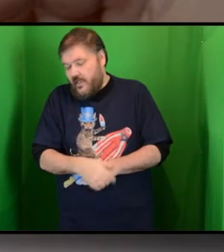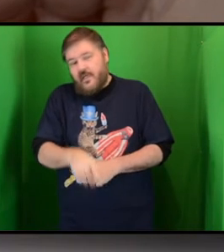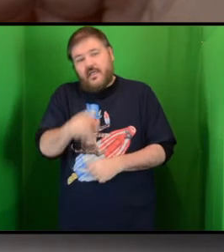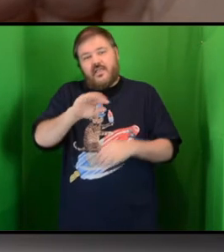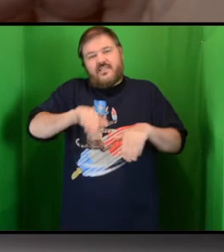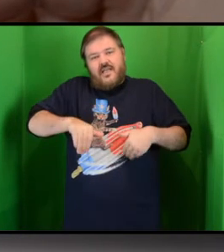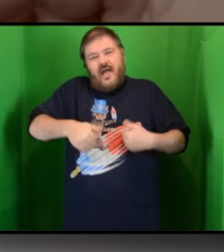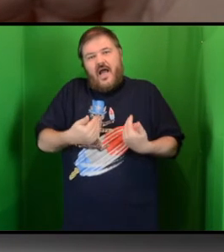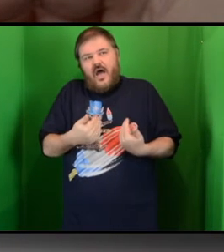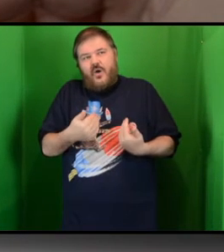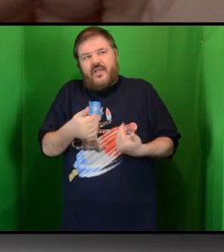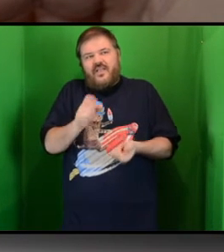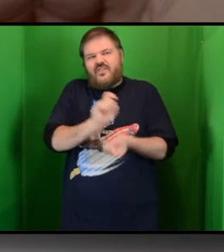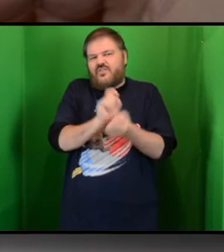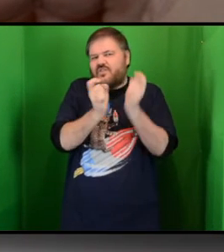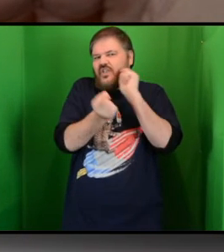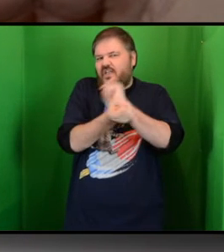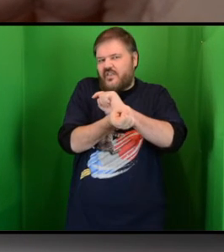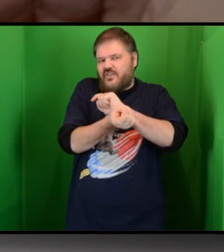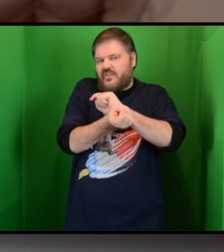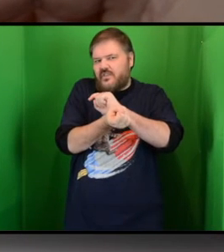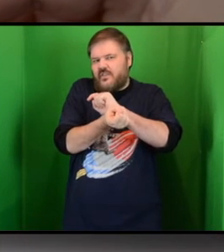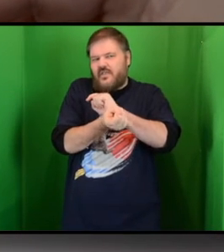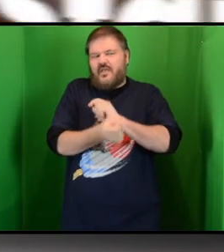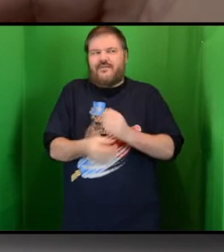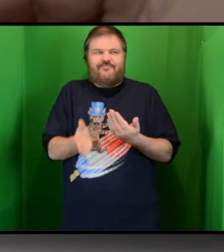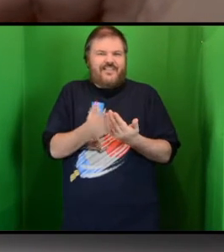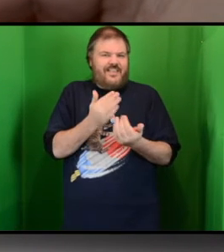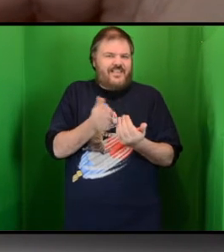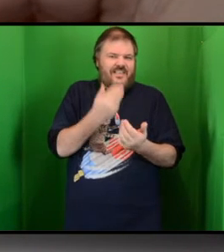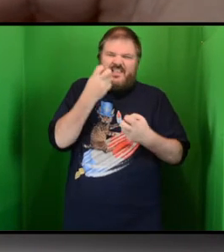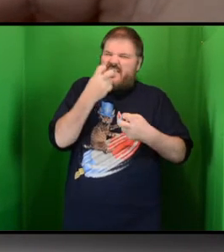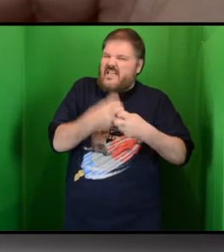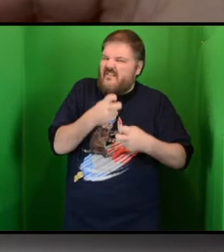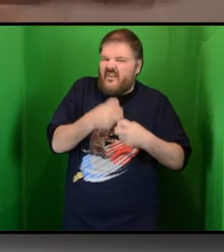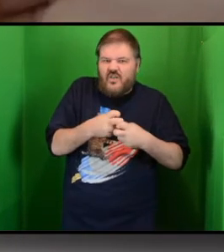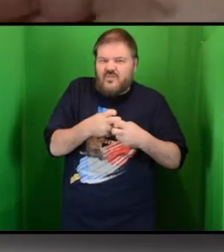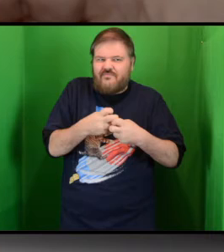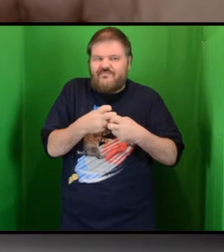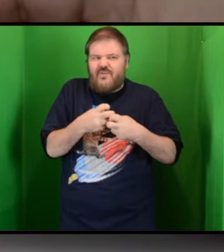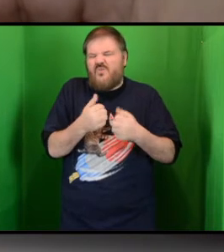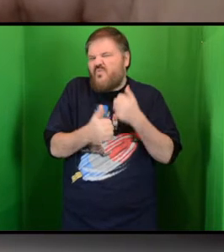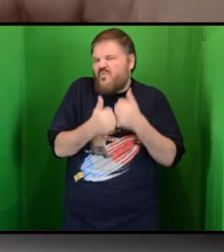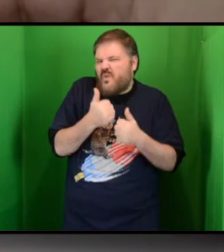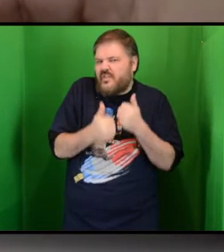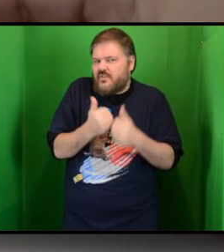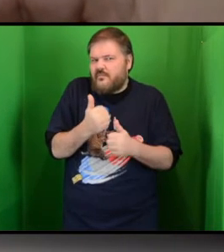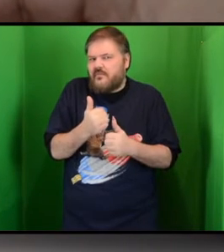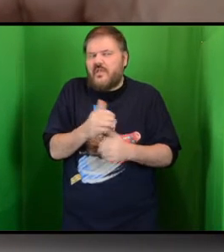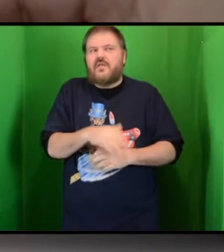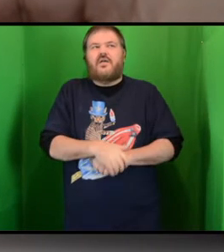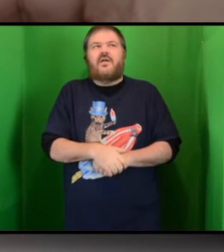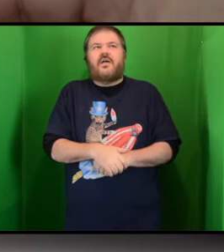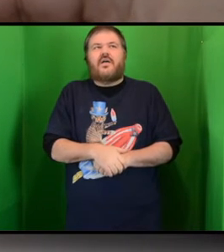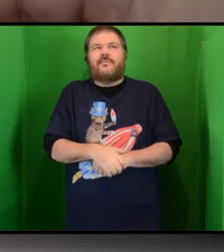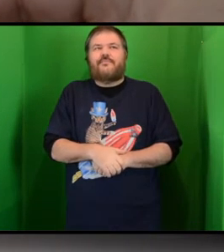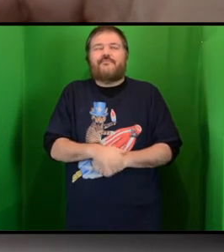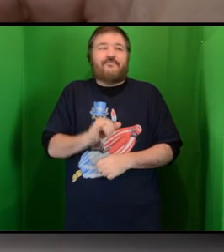Now, so with that, I think I would give this guy maybe 3 stars.